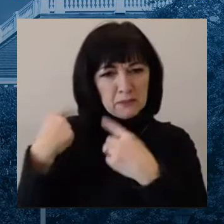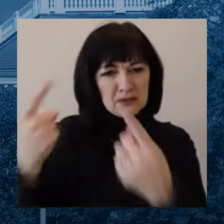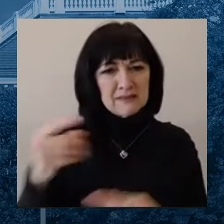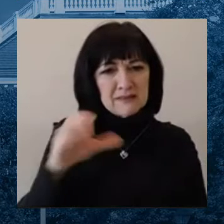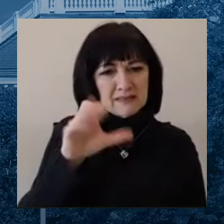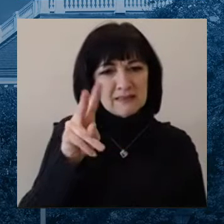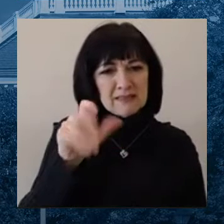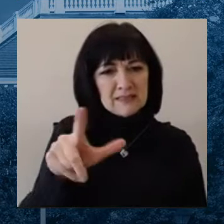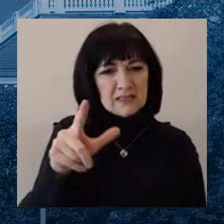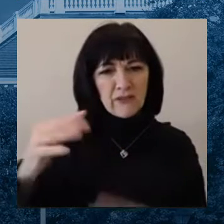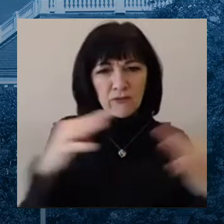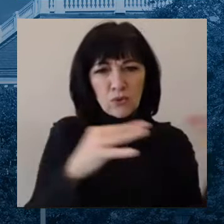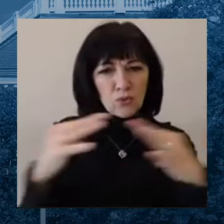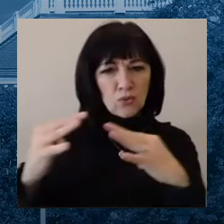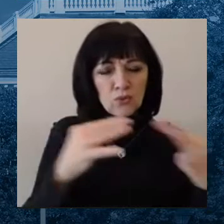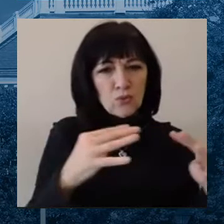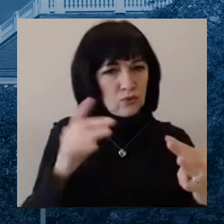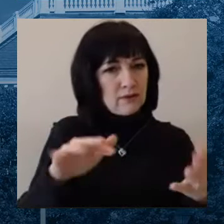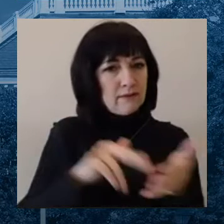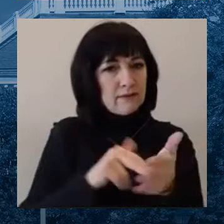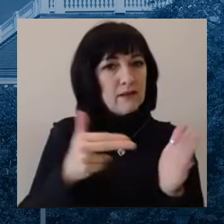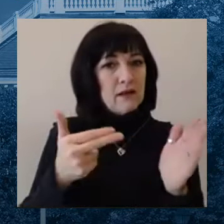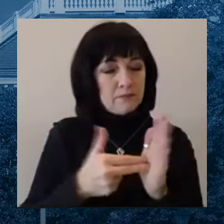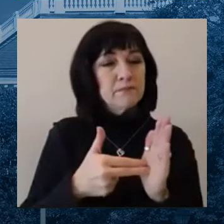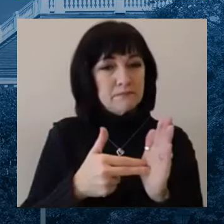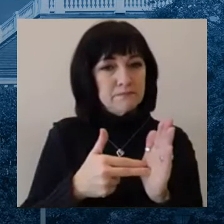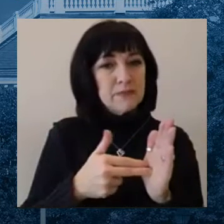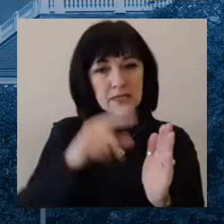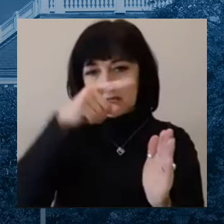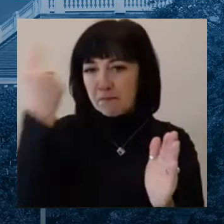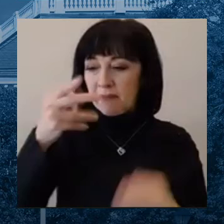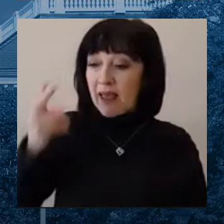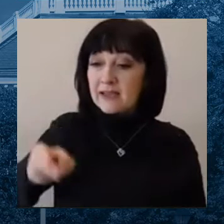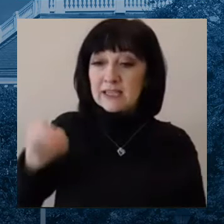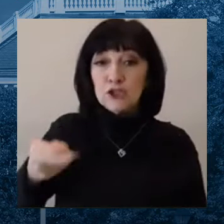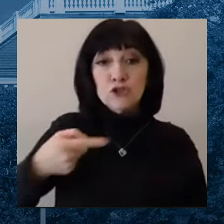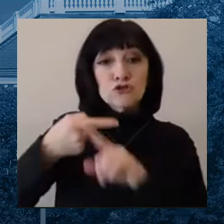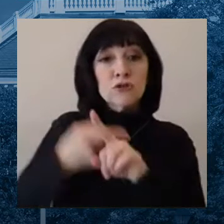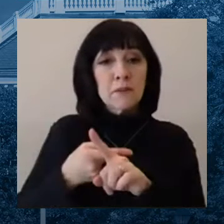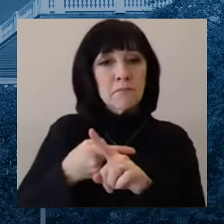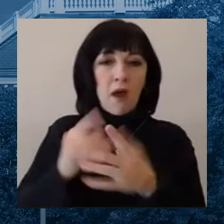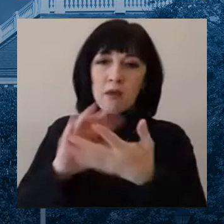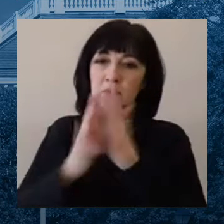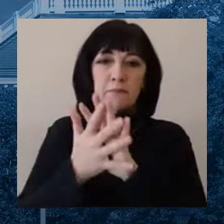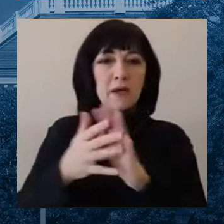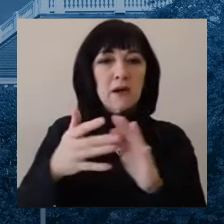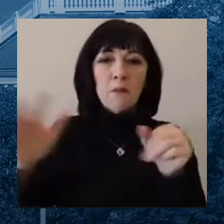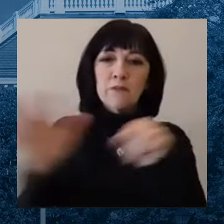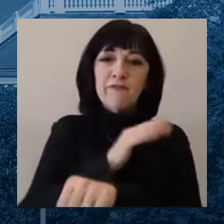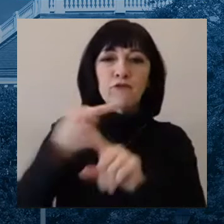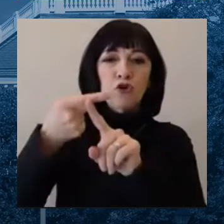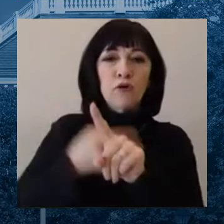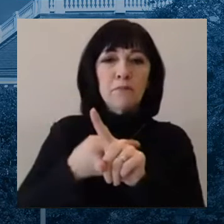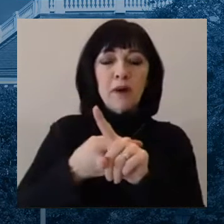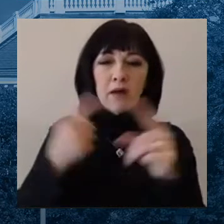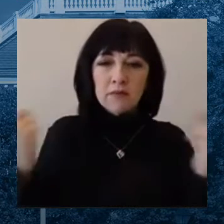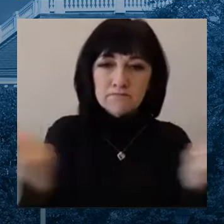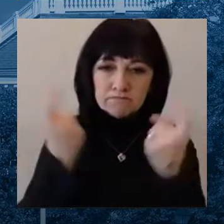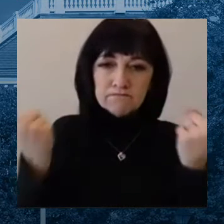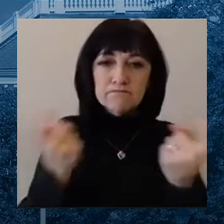led to Black History Week becoming a month-long celebration. In February